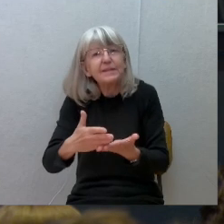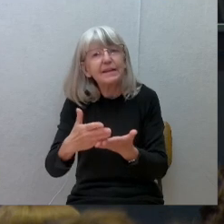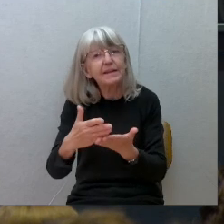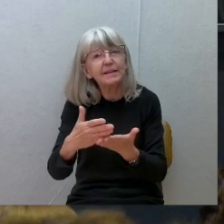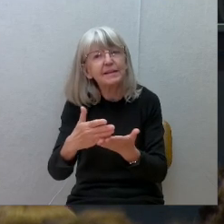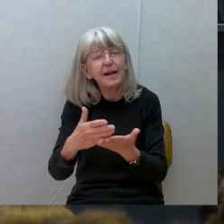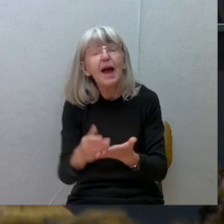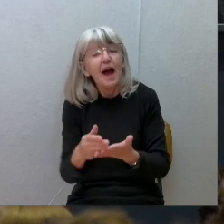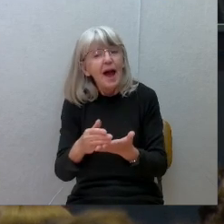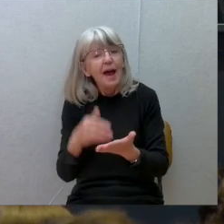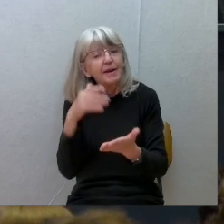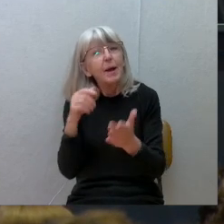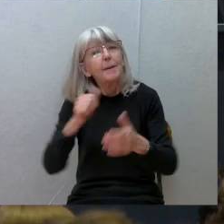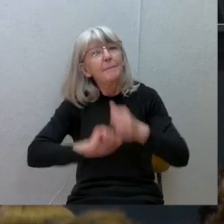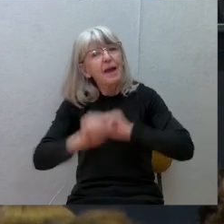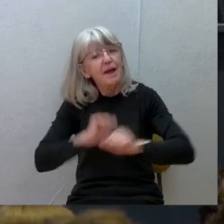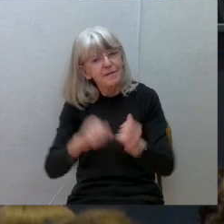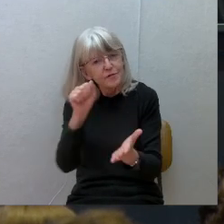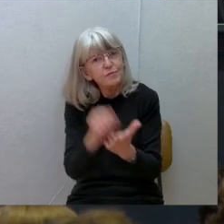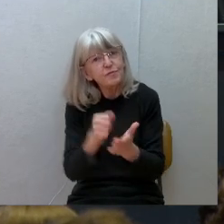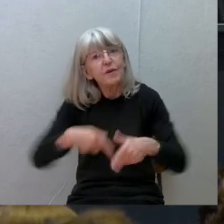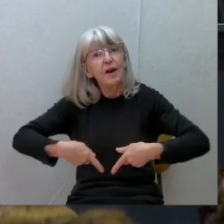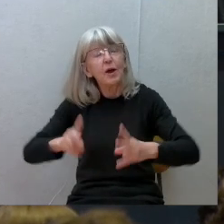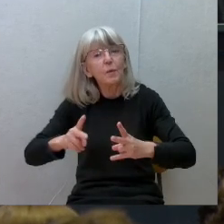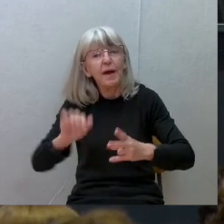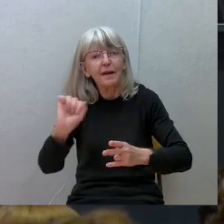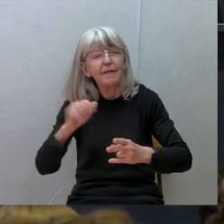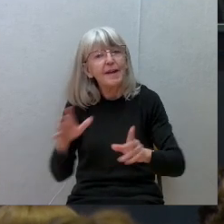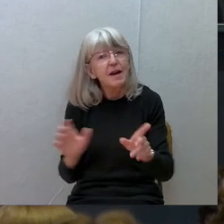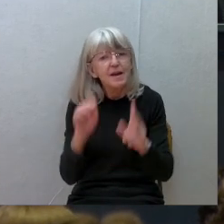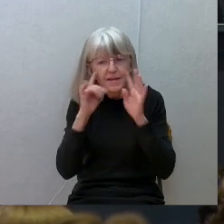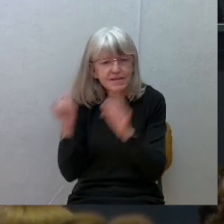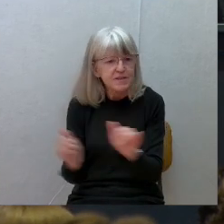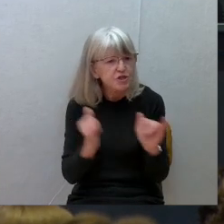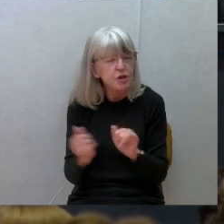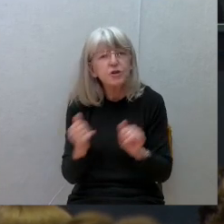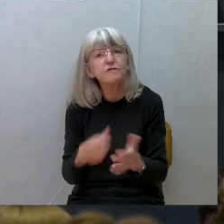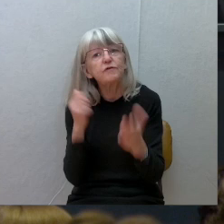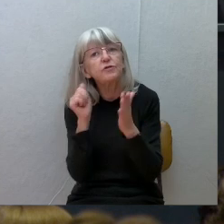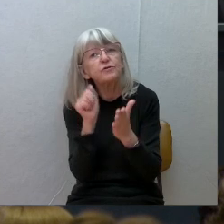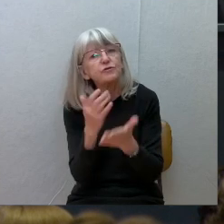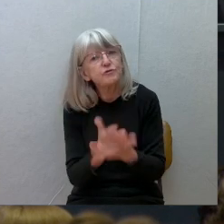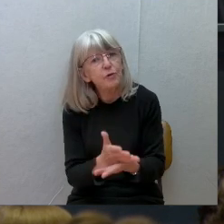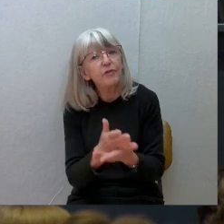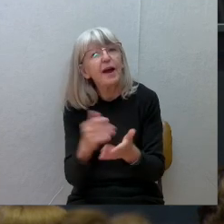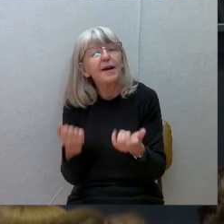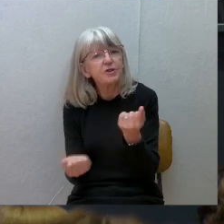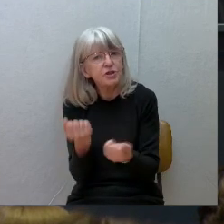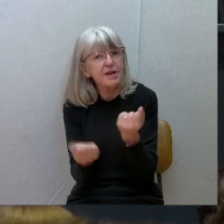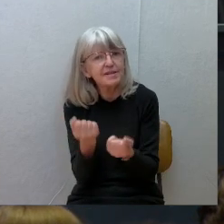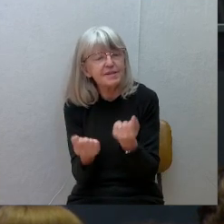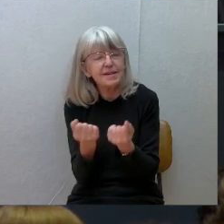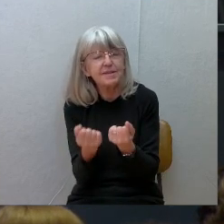for truth and justice. We give thanks for all our graduates. May they meet each